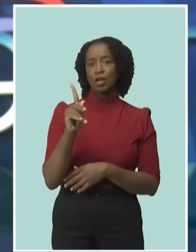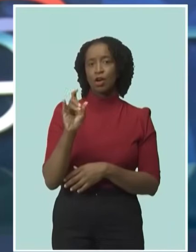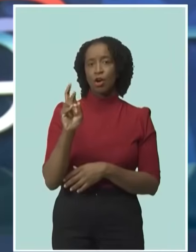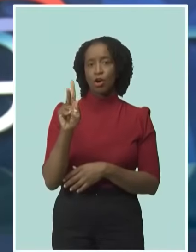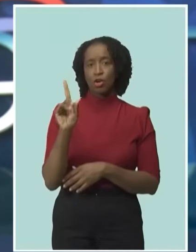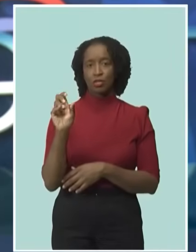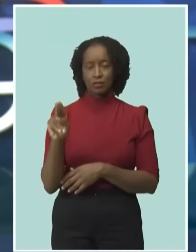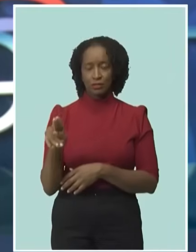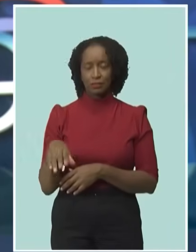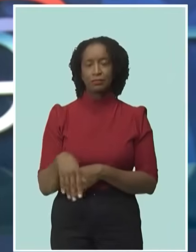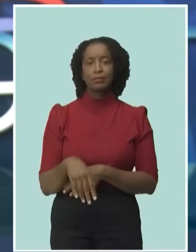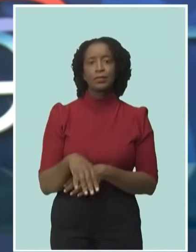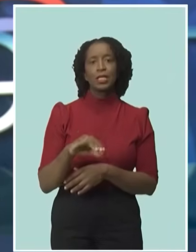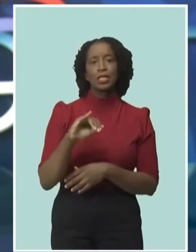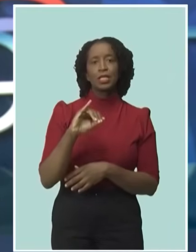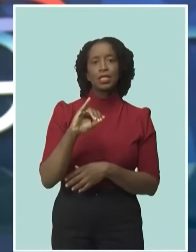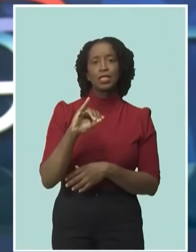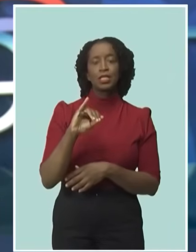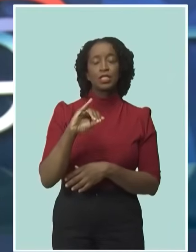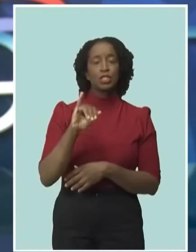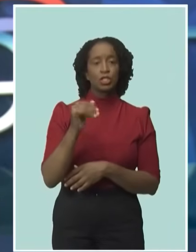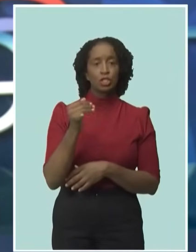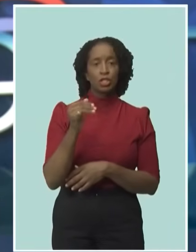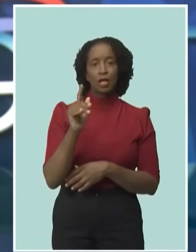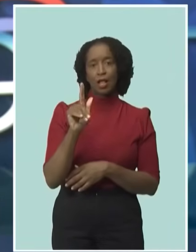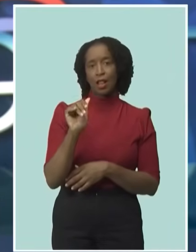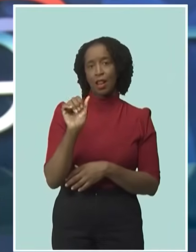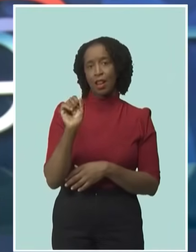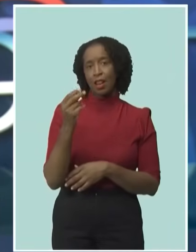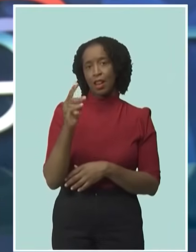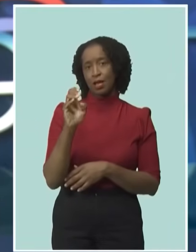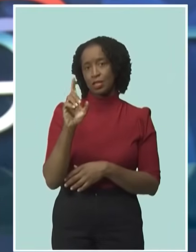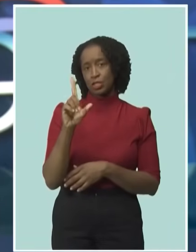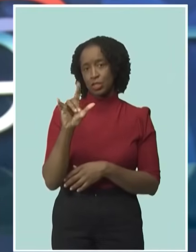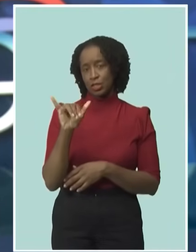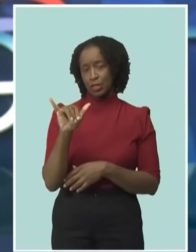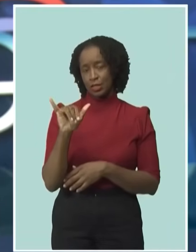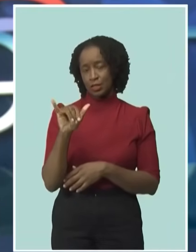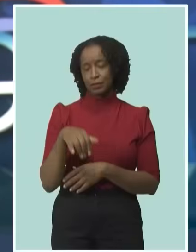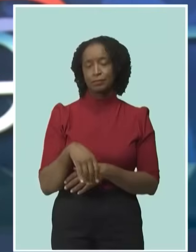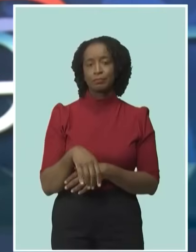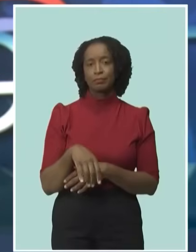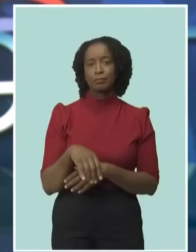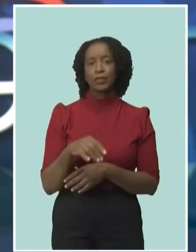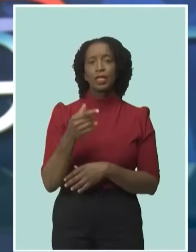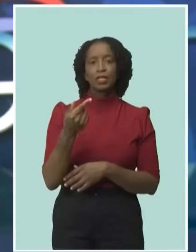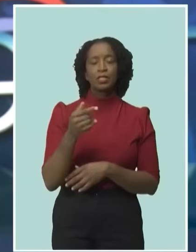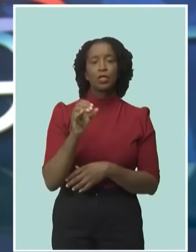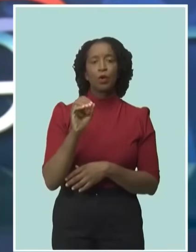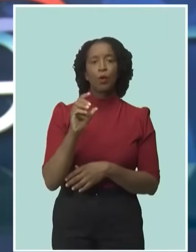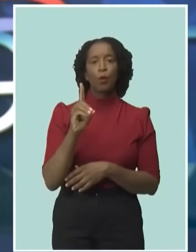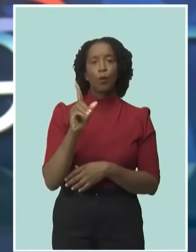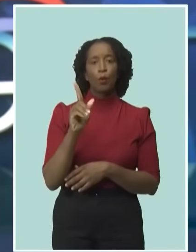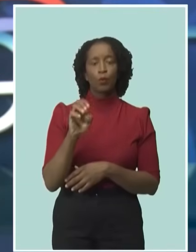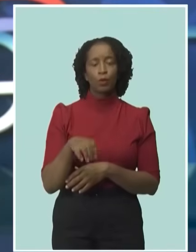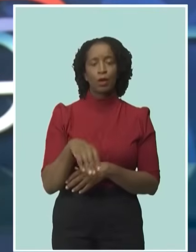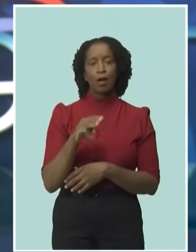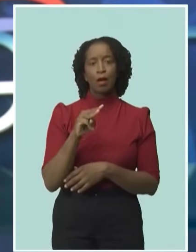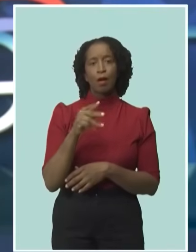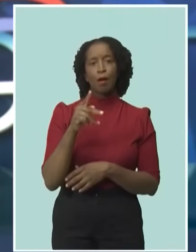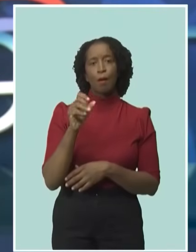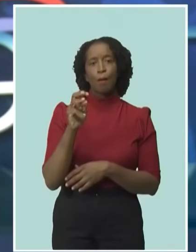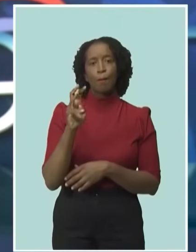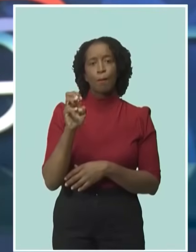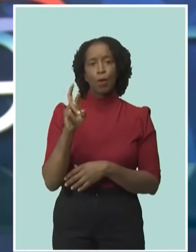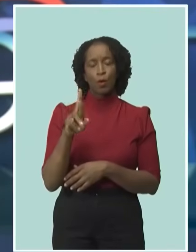Knight, Jefferson Lashley, Martin Marshall, Captain Gilmore Mitchell, Janelle Odell, Michael Power,